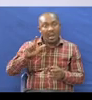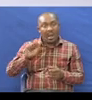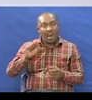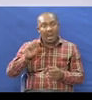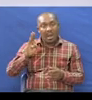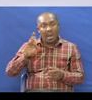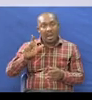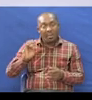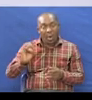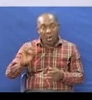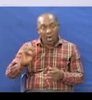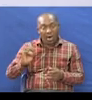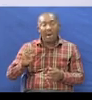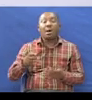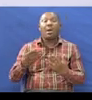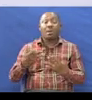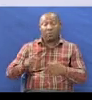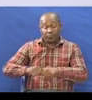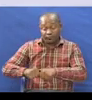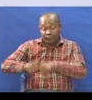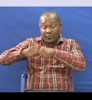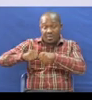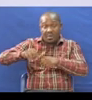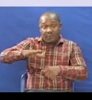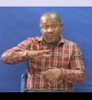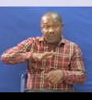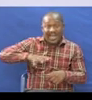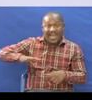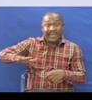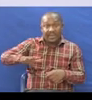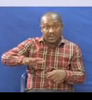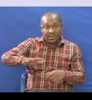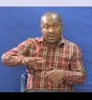landlords. The rich ones were called landlords.